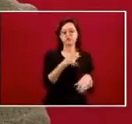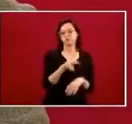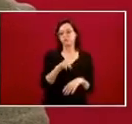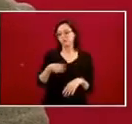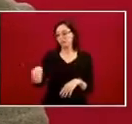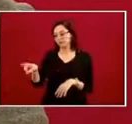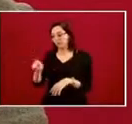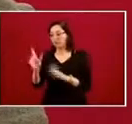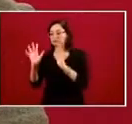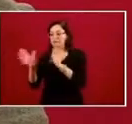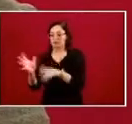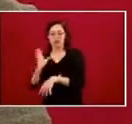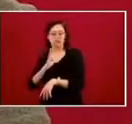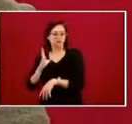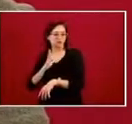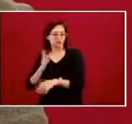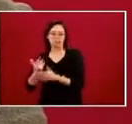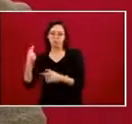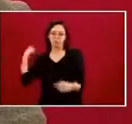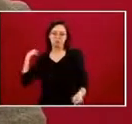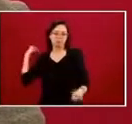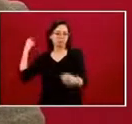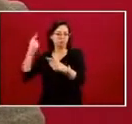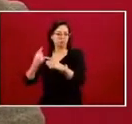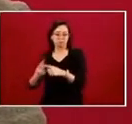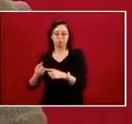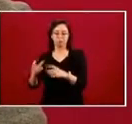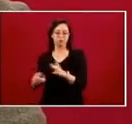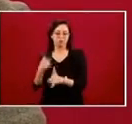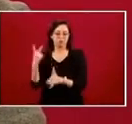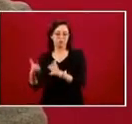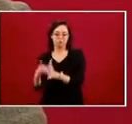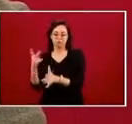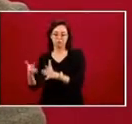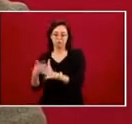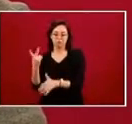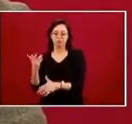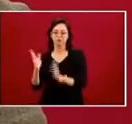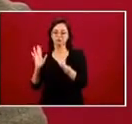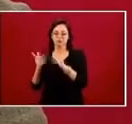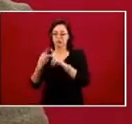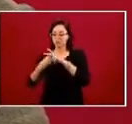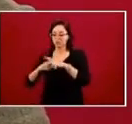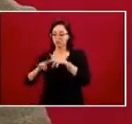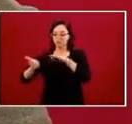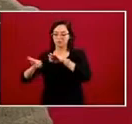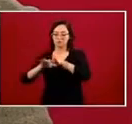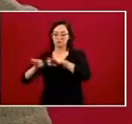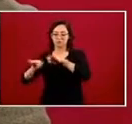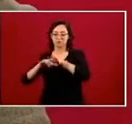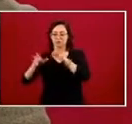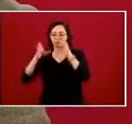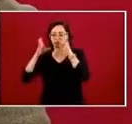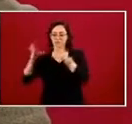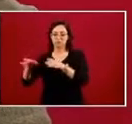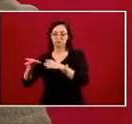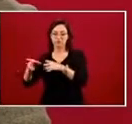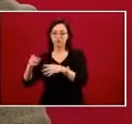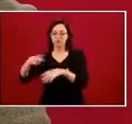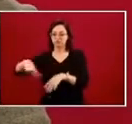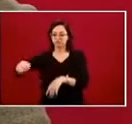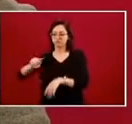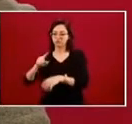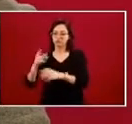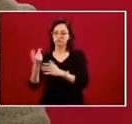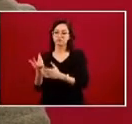recruiting, but also the existing human resources that we already have, is being also